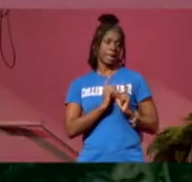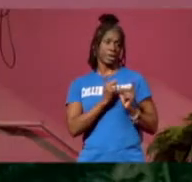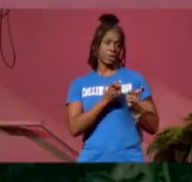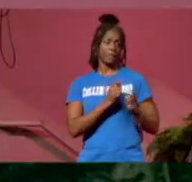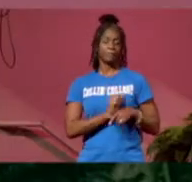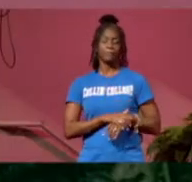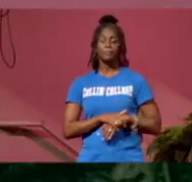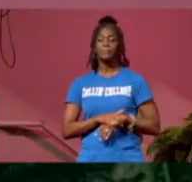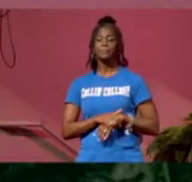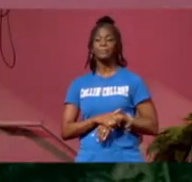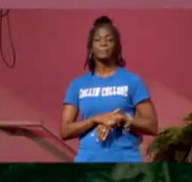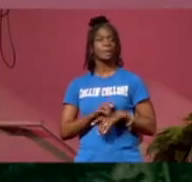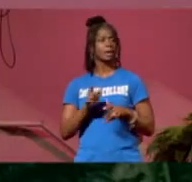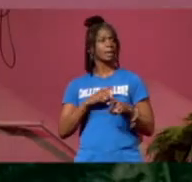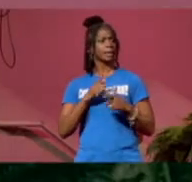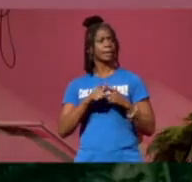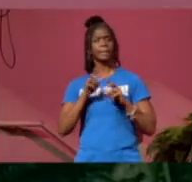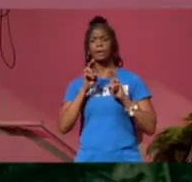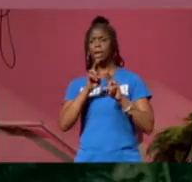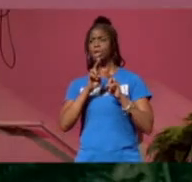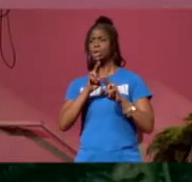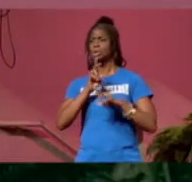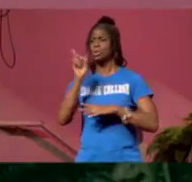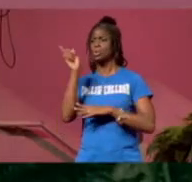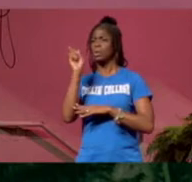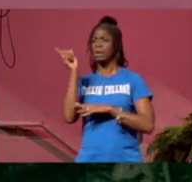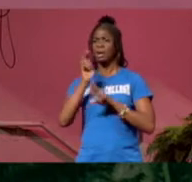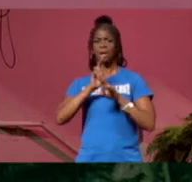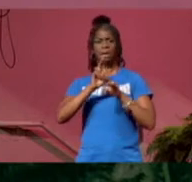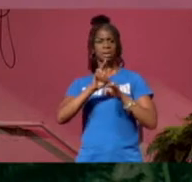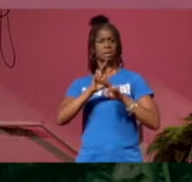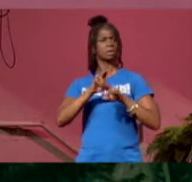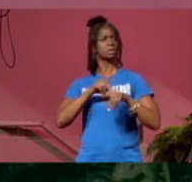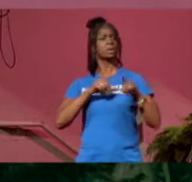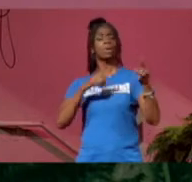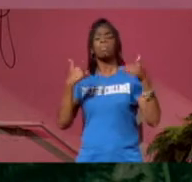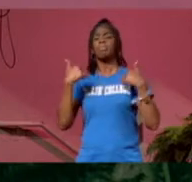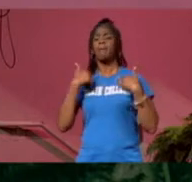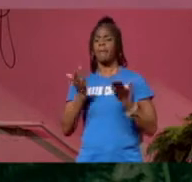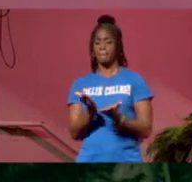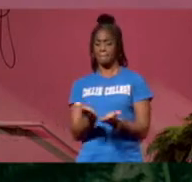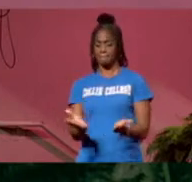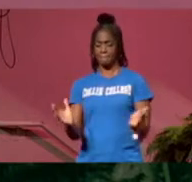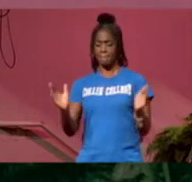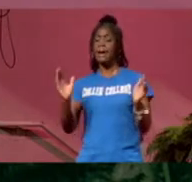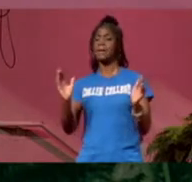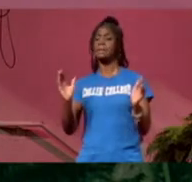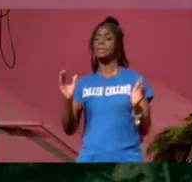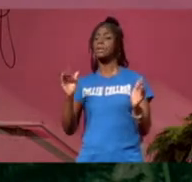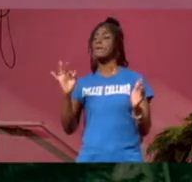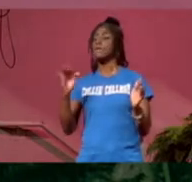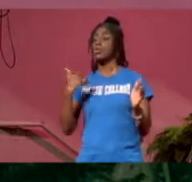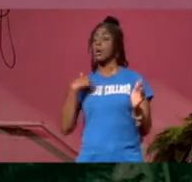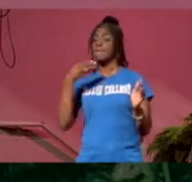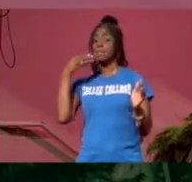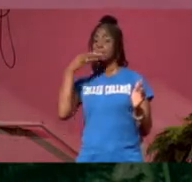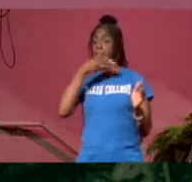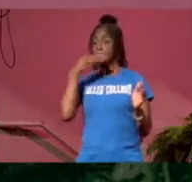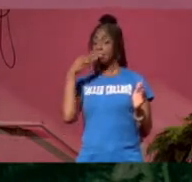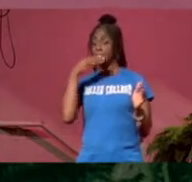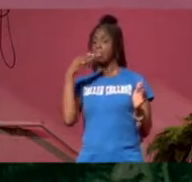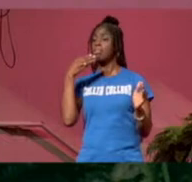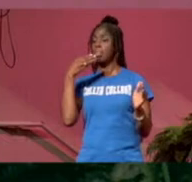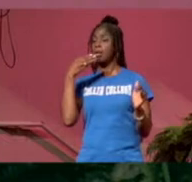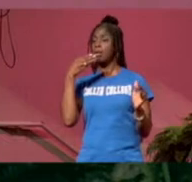on your way out. The ushers, wave your hands, ushers, wave your hands so that they can see you. Amen. You see the ushers at the doors. You see the ushers at the doors as you